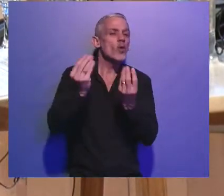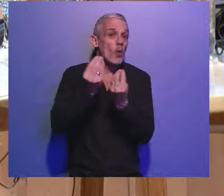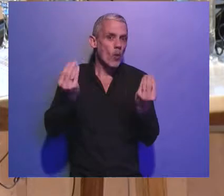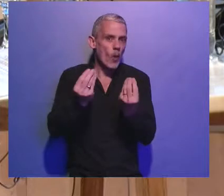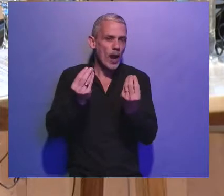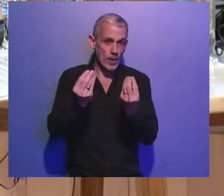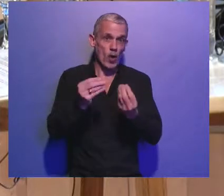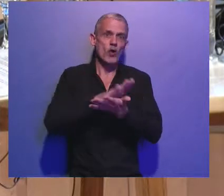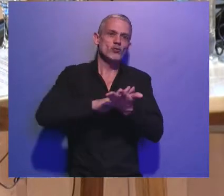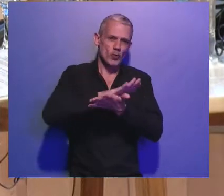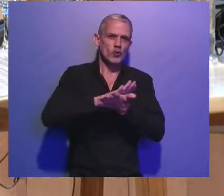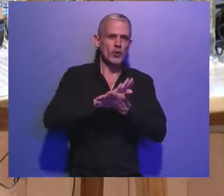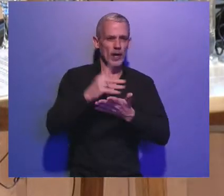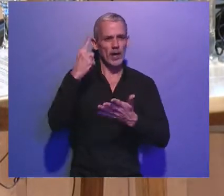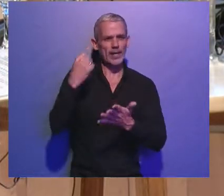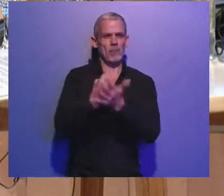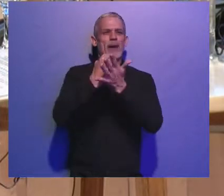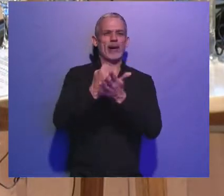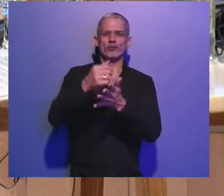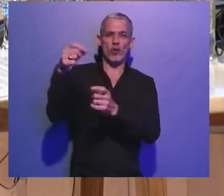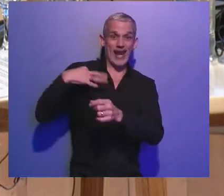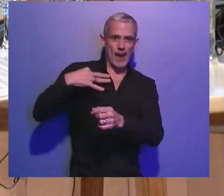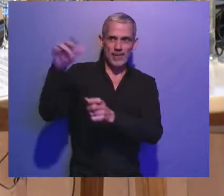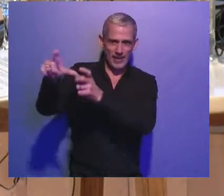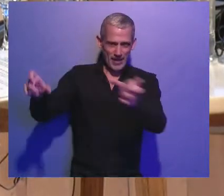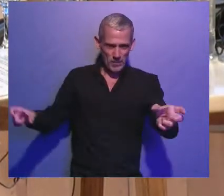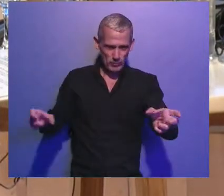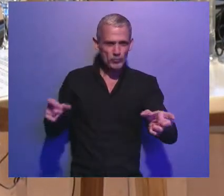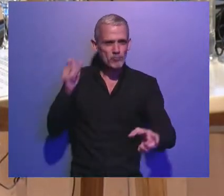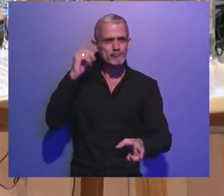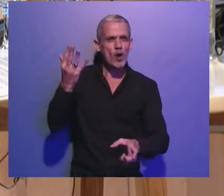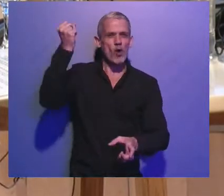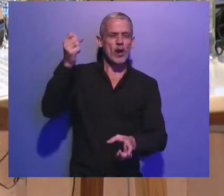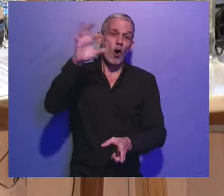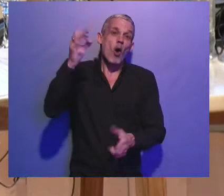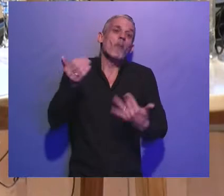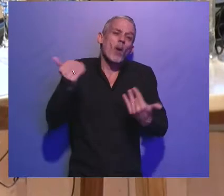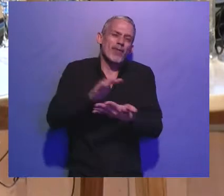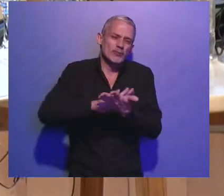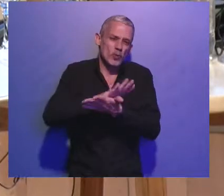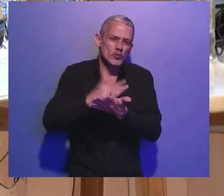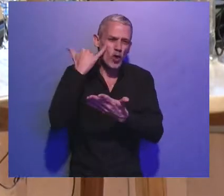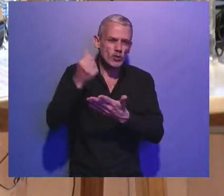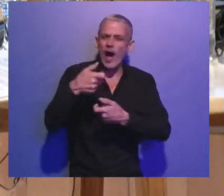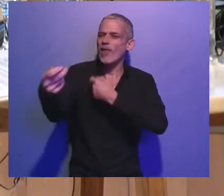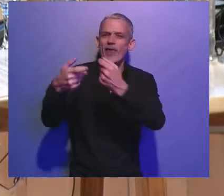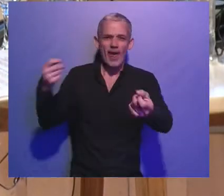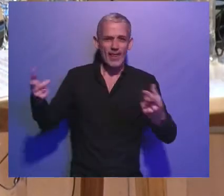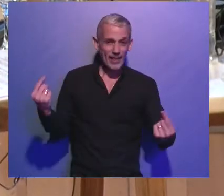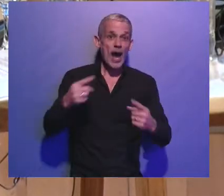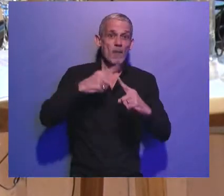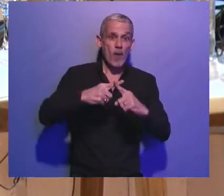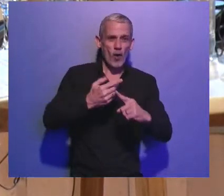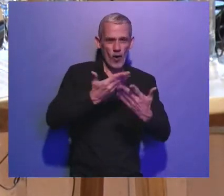And what kind of solutions have you found that have had an impact on